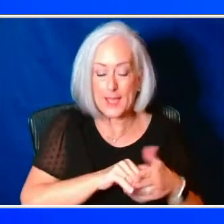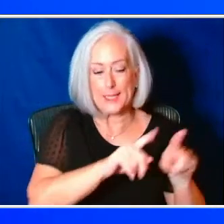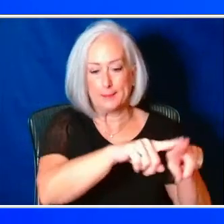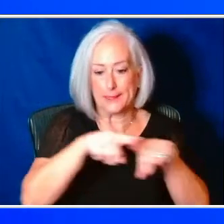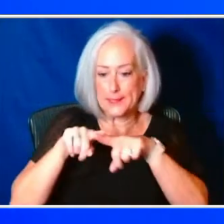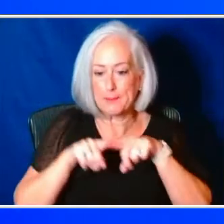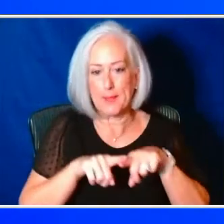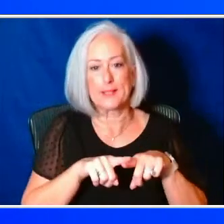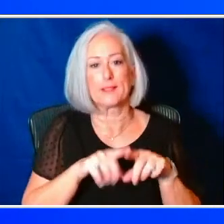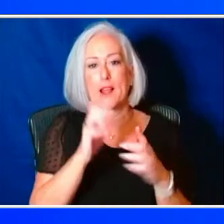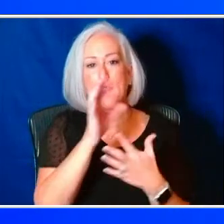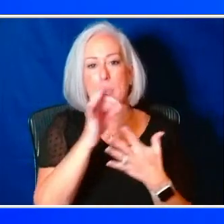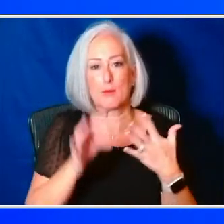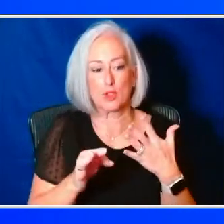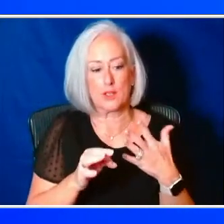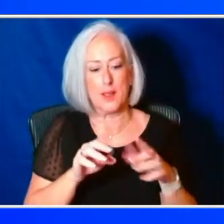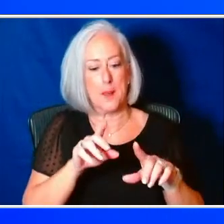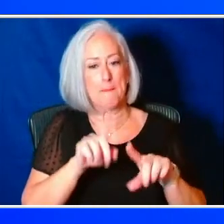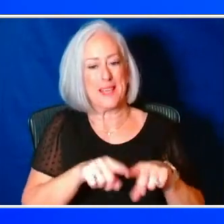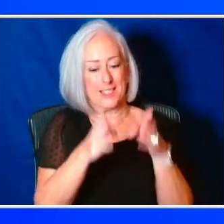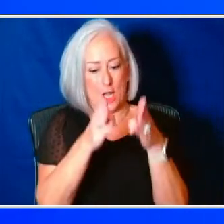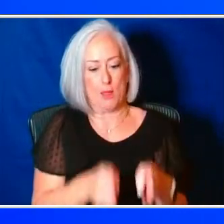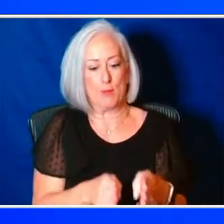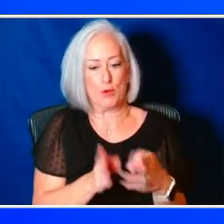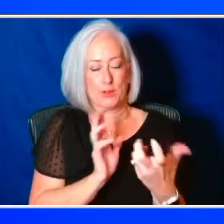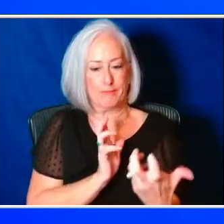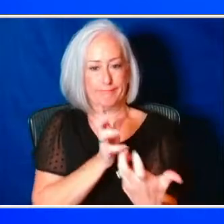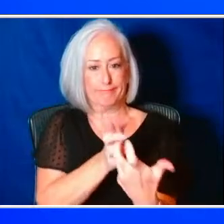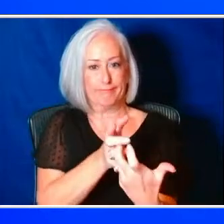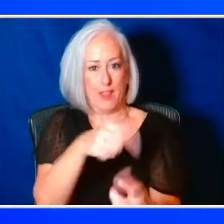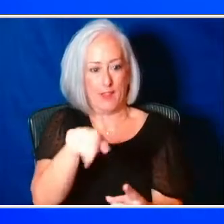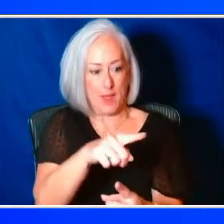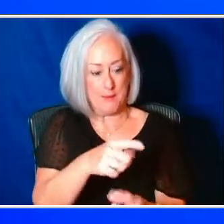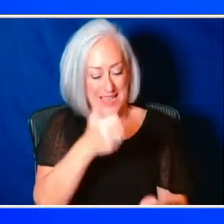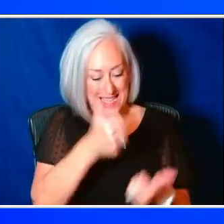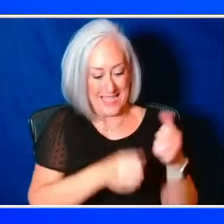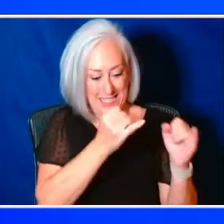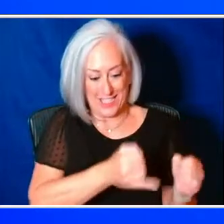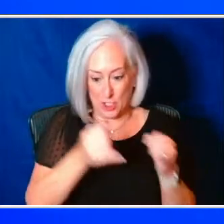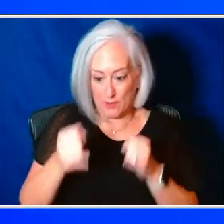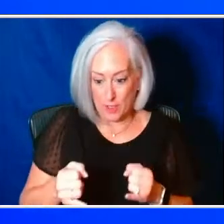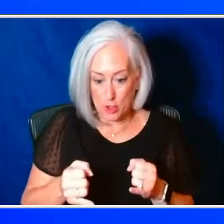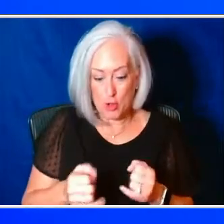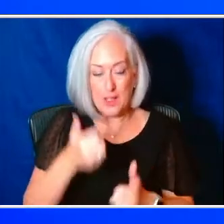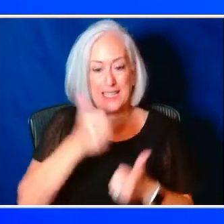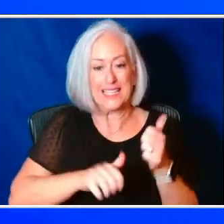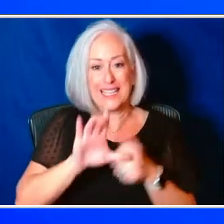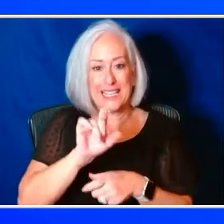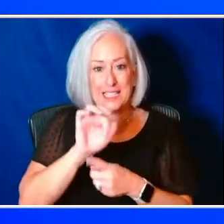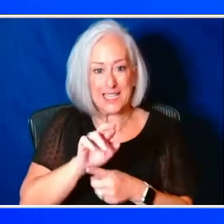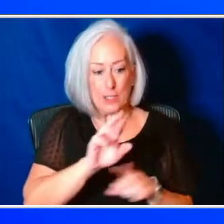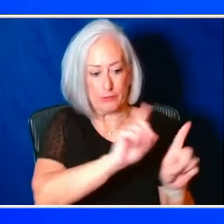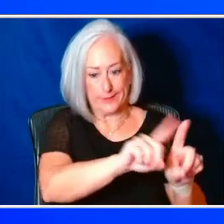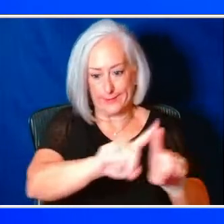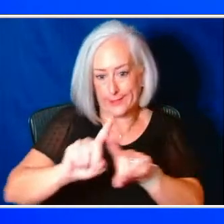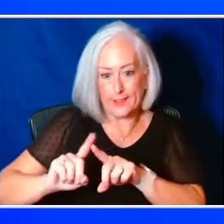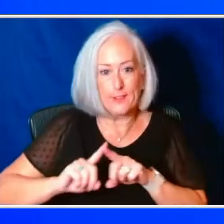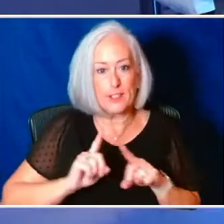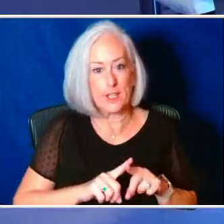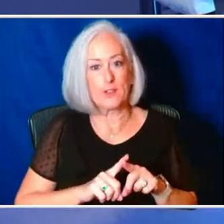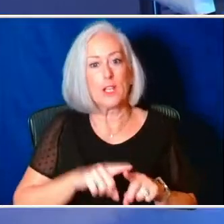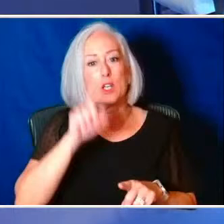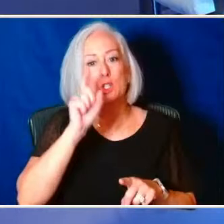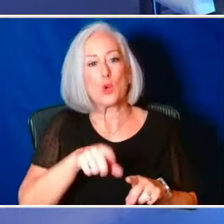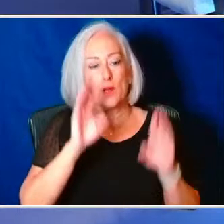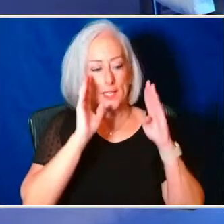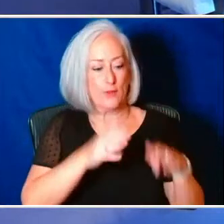individualized. So everybody is an individual and every cancer is different. So we make sure that we treat the patient, not just the disease. And